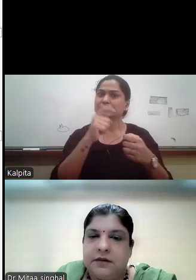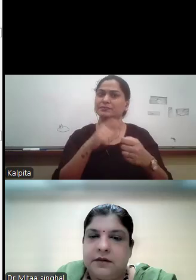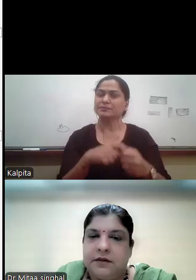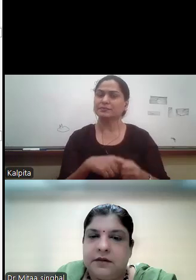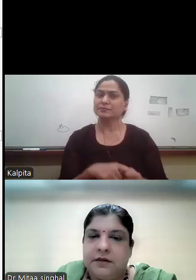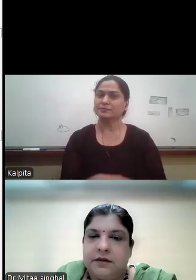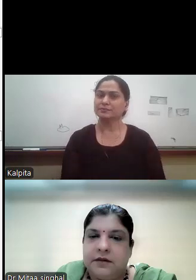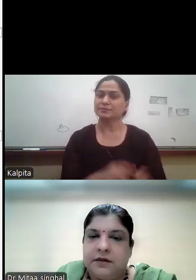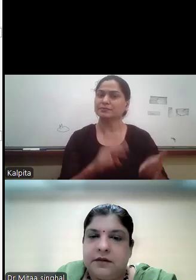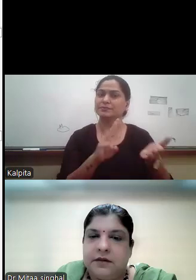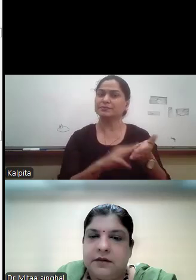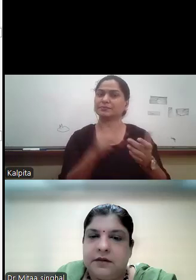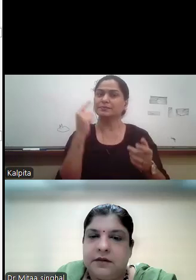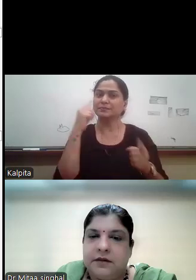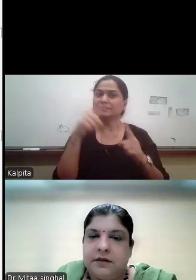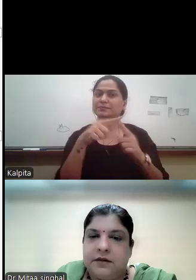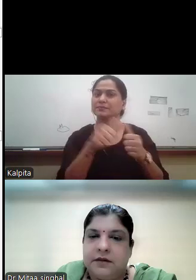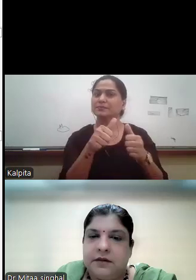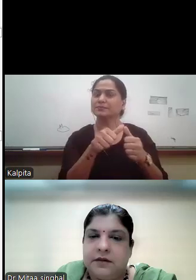Mita, ma'am, are you there?